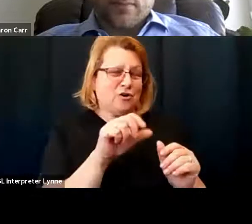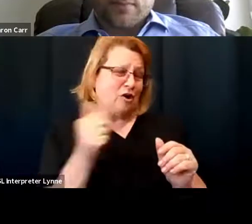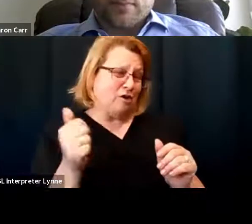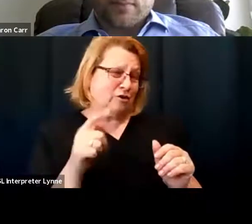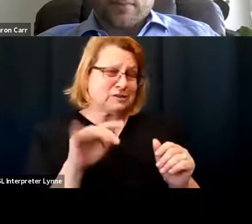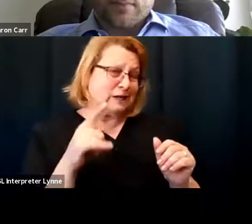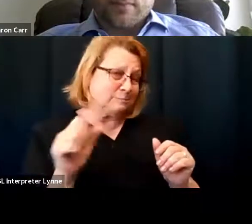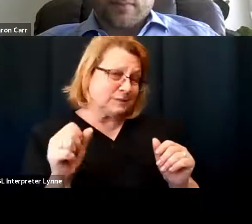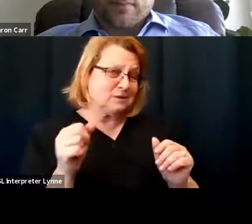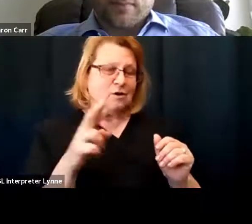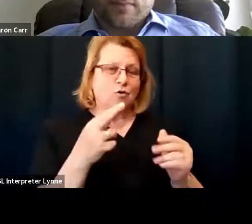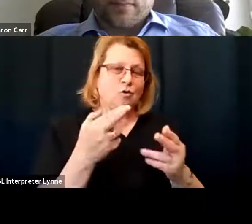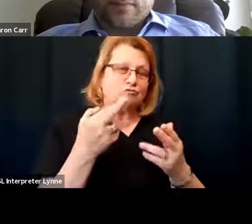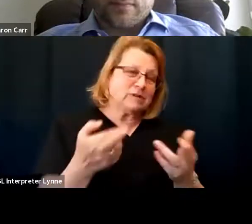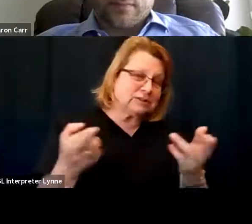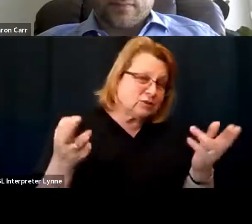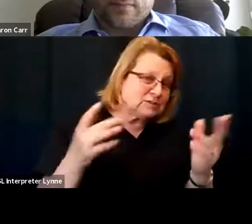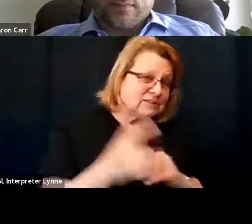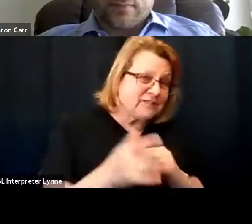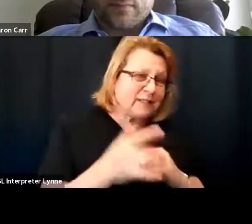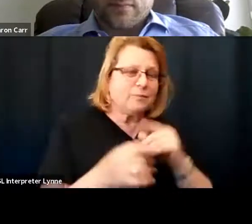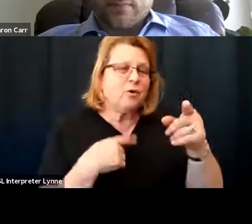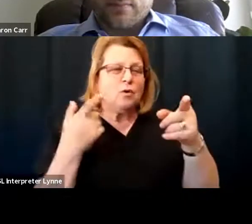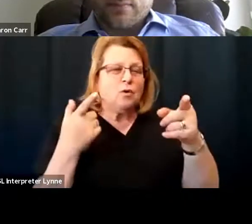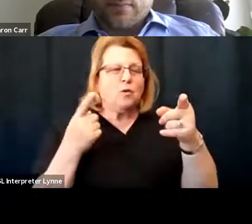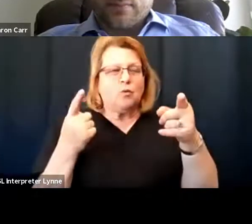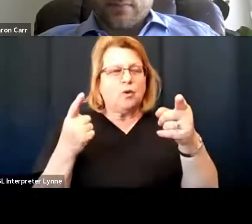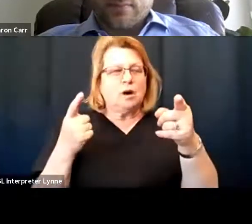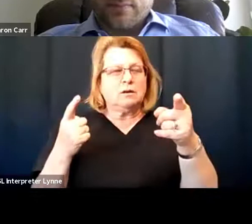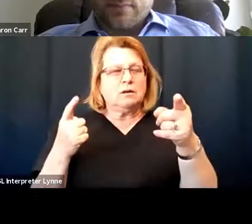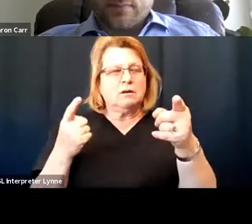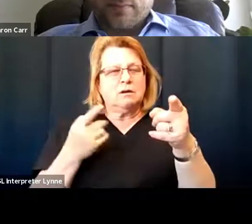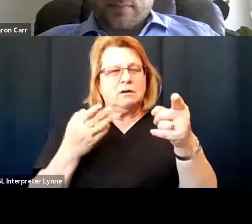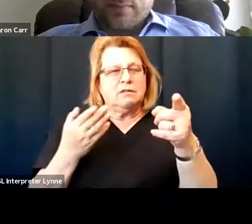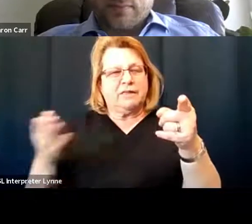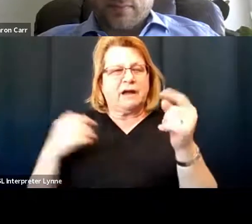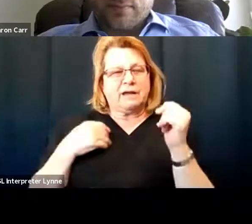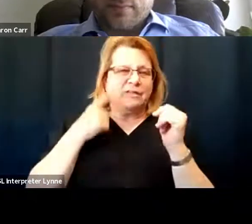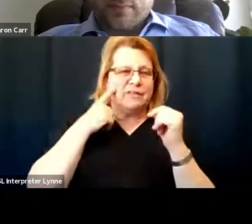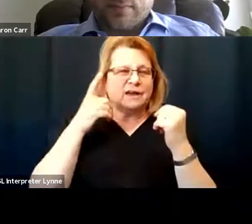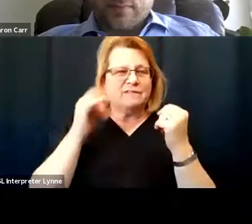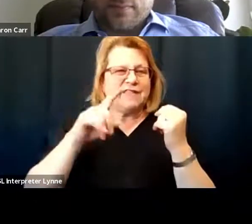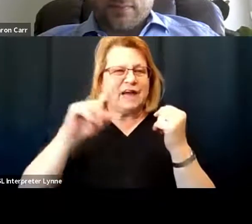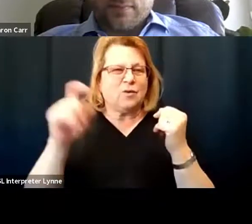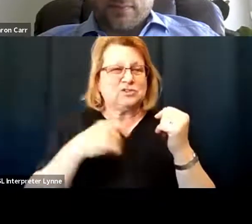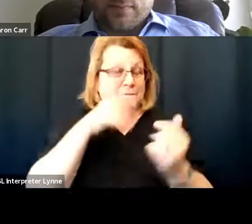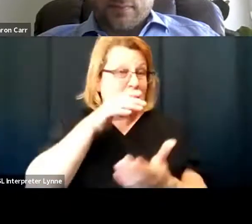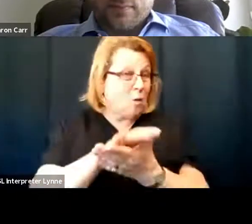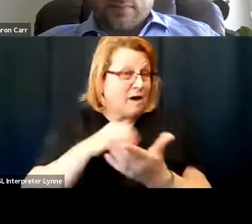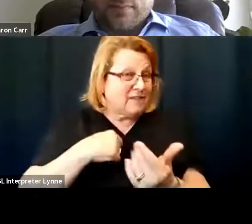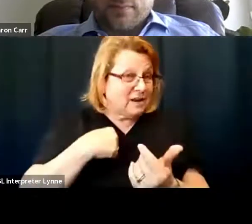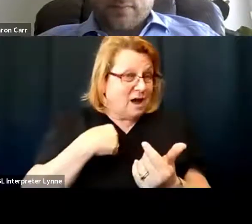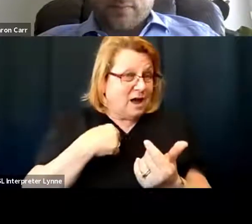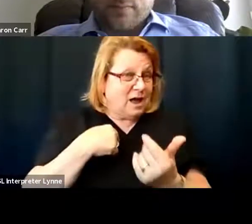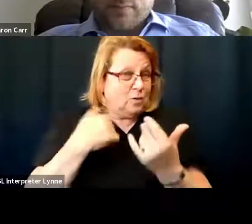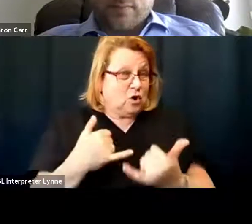that are available? And, you know, one also, I think, wrinkle of this question is, you know, and I know this because my wife and I were currently in the